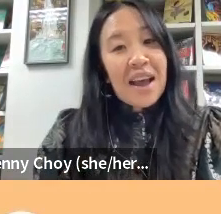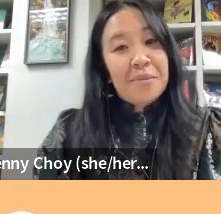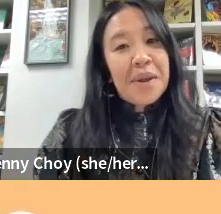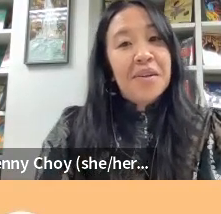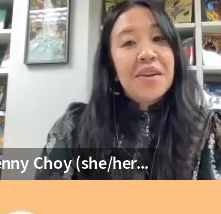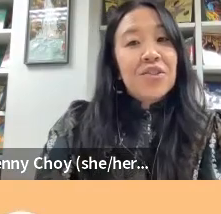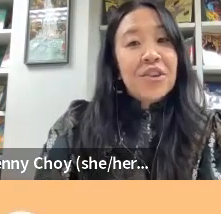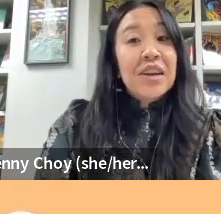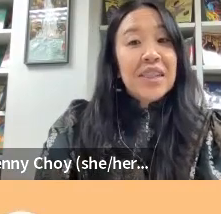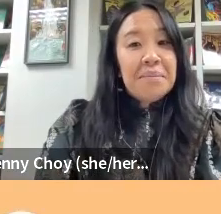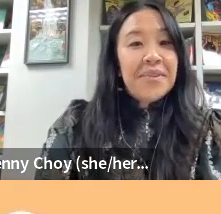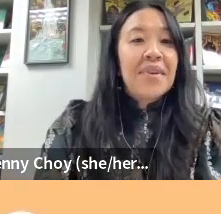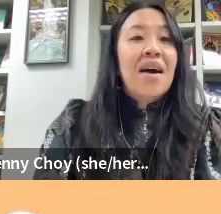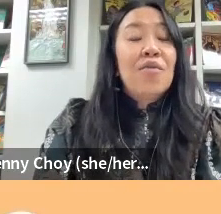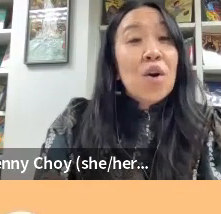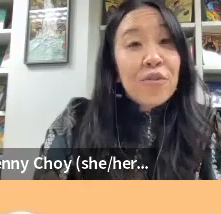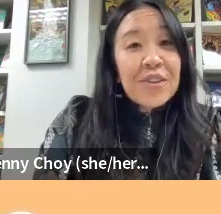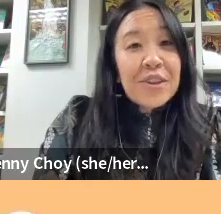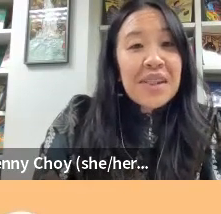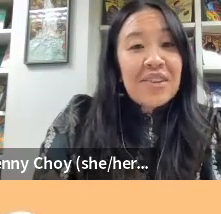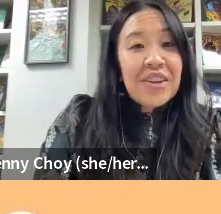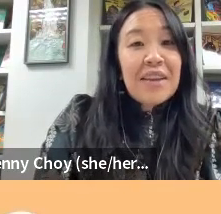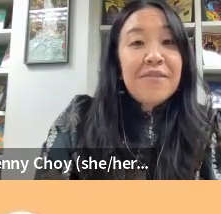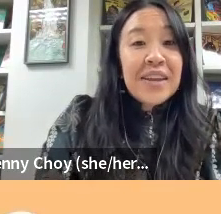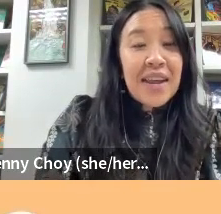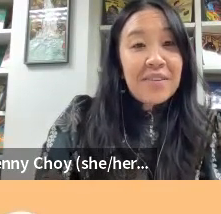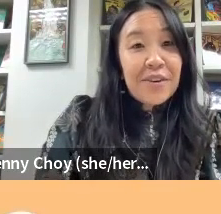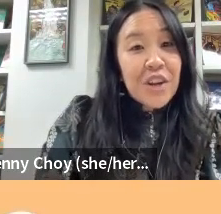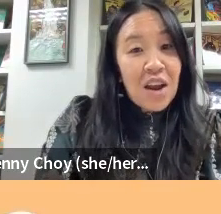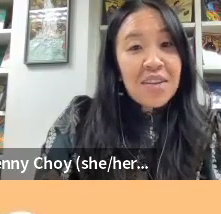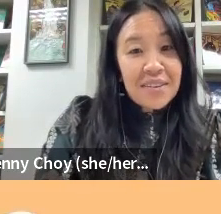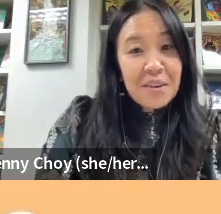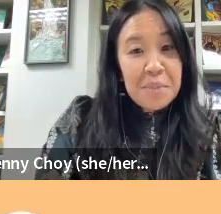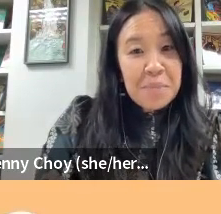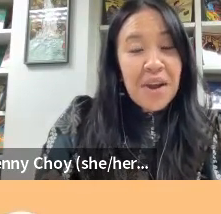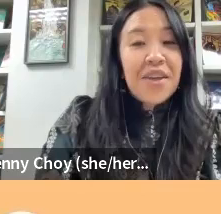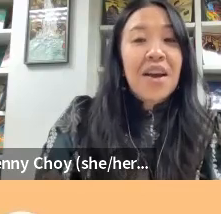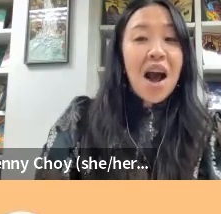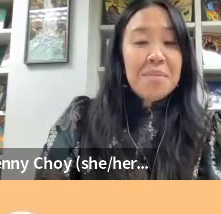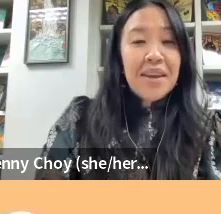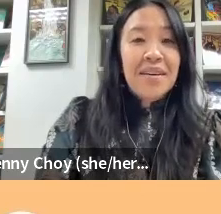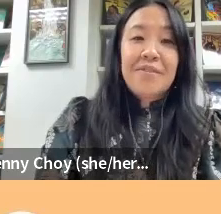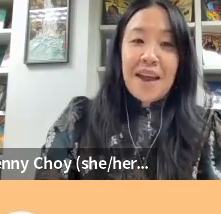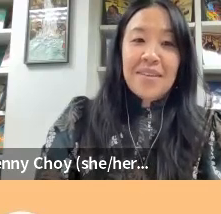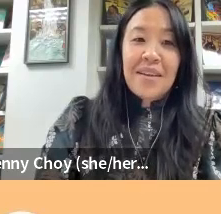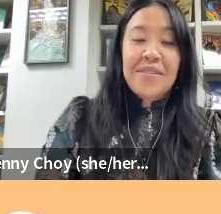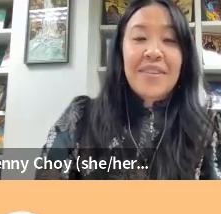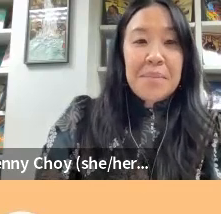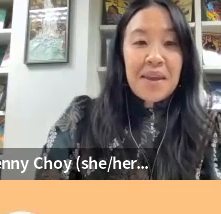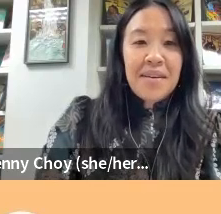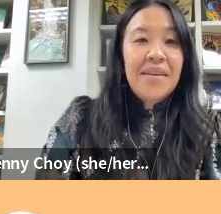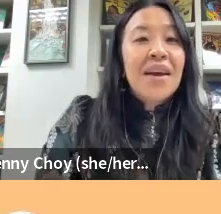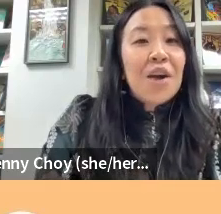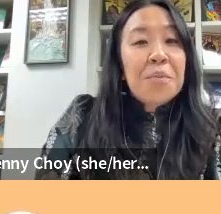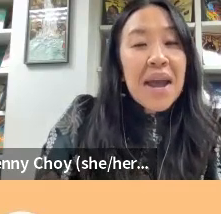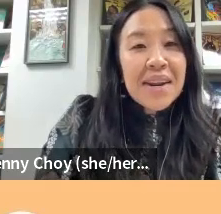Steve Aspel shares a glimpse of what overstimulation can feel like for young autistic people and the calming effects of